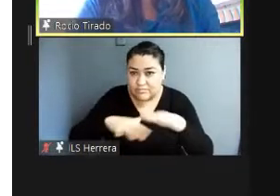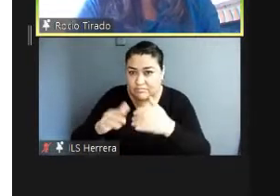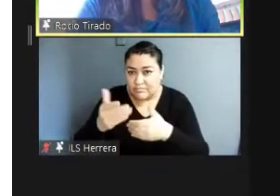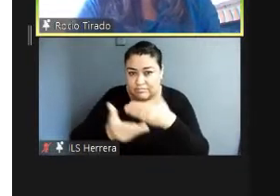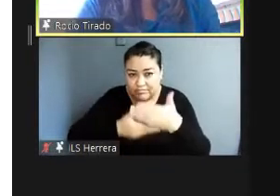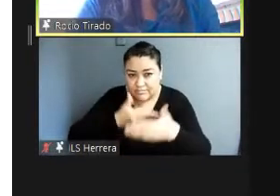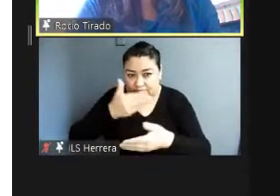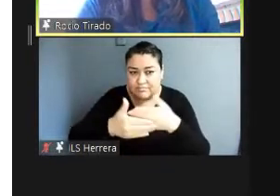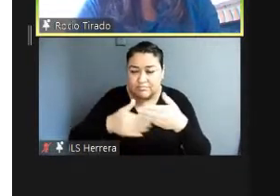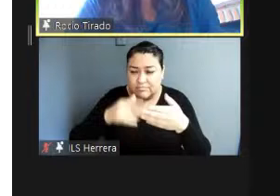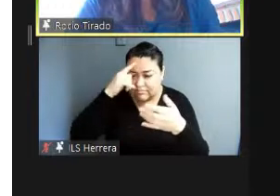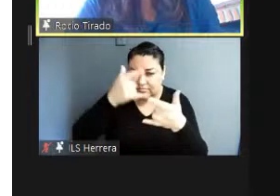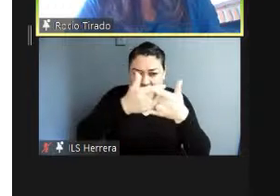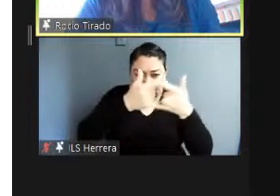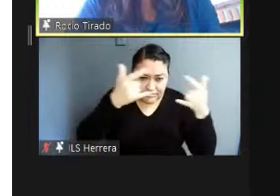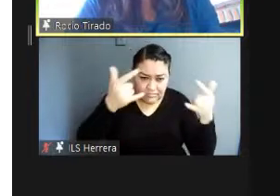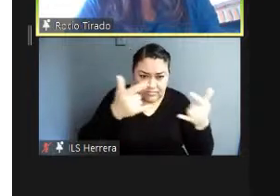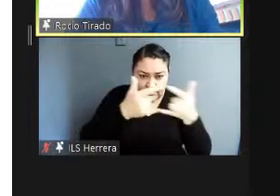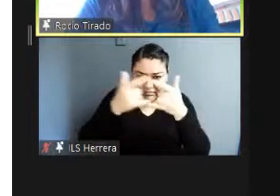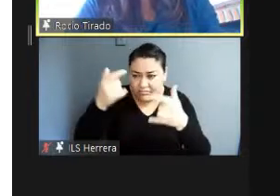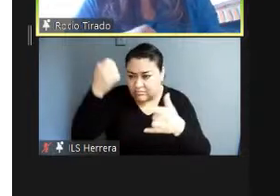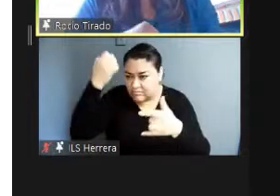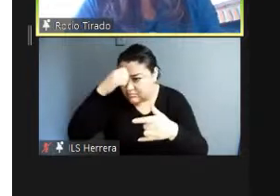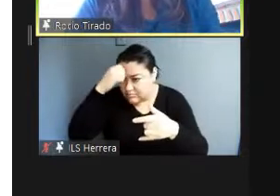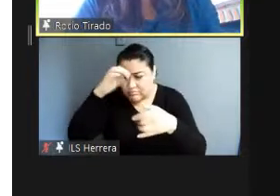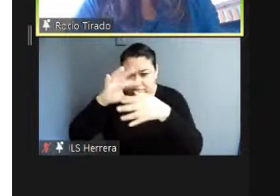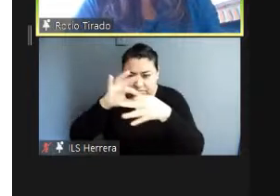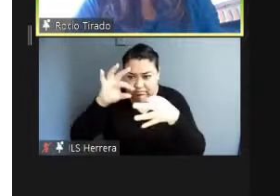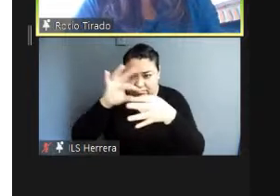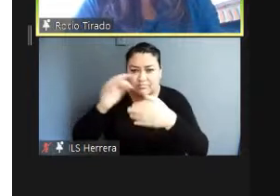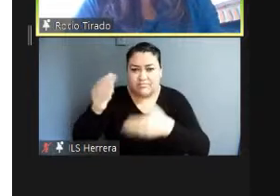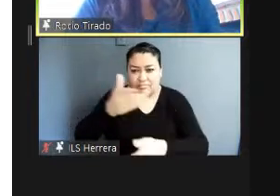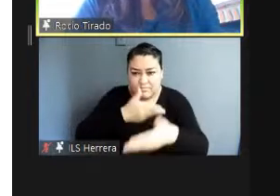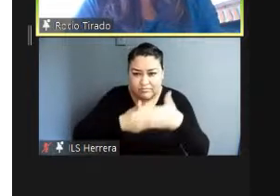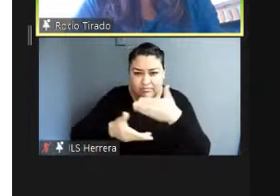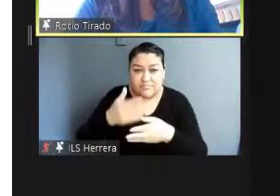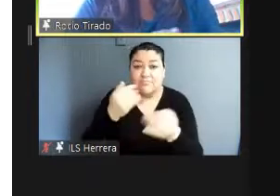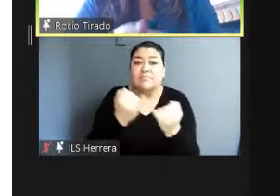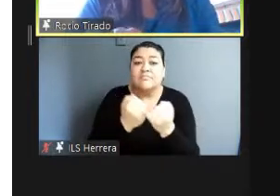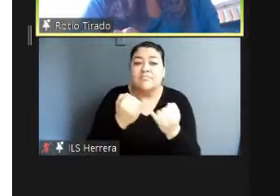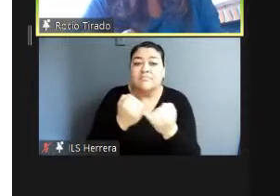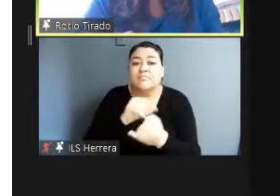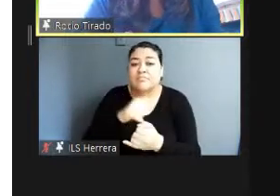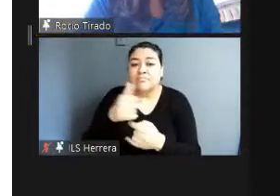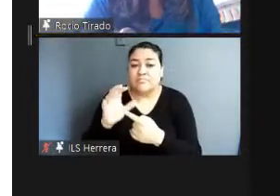design of activities to exchange experiences,